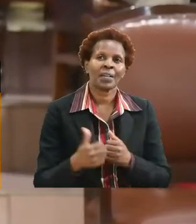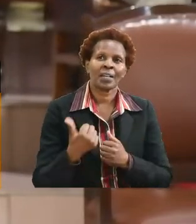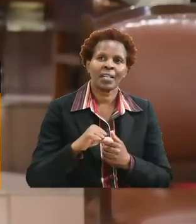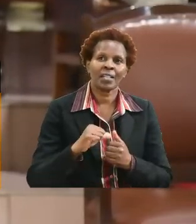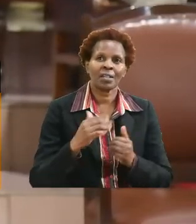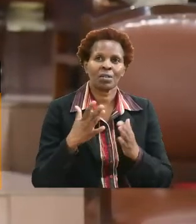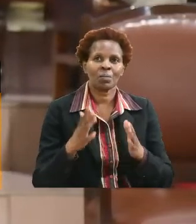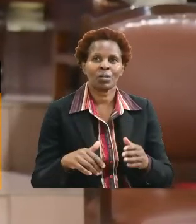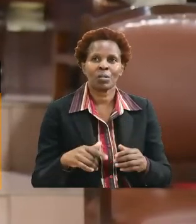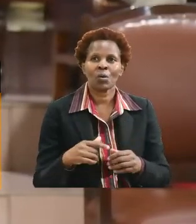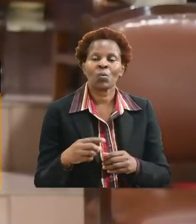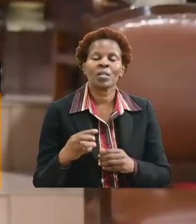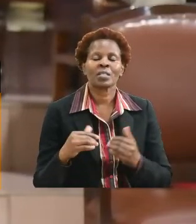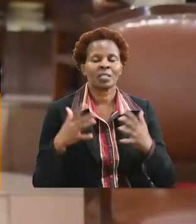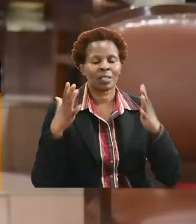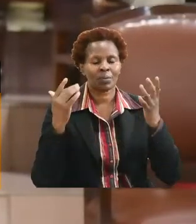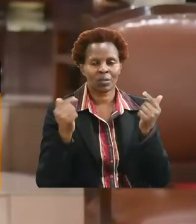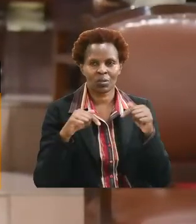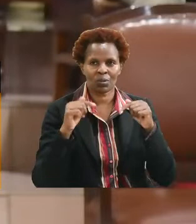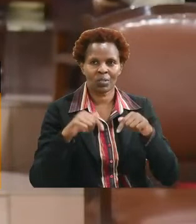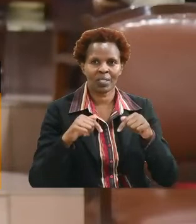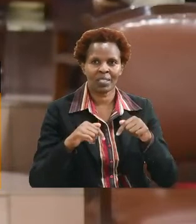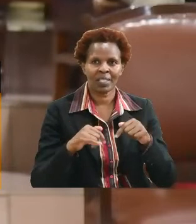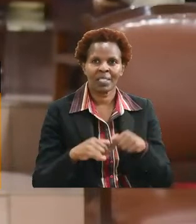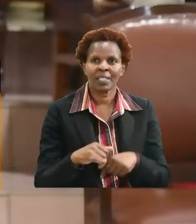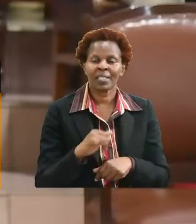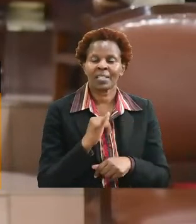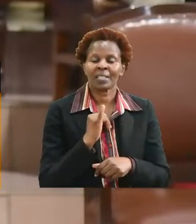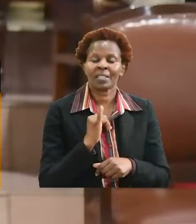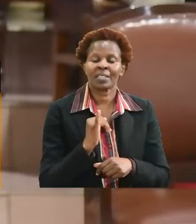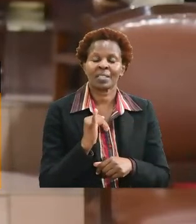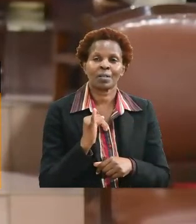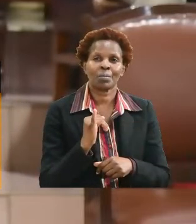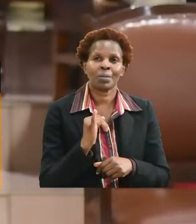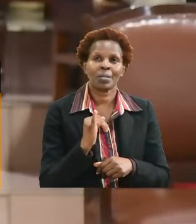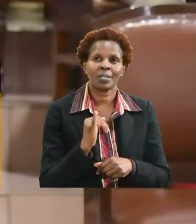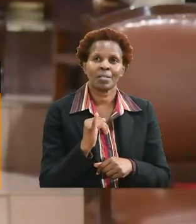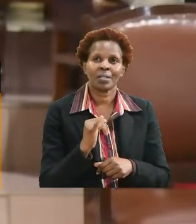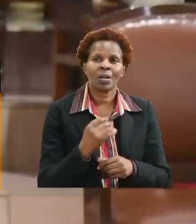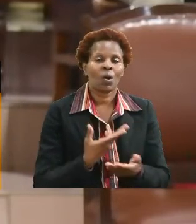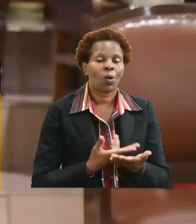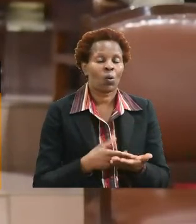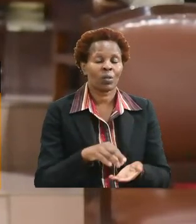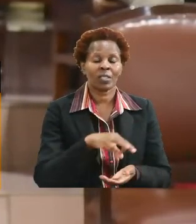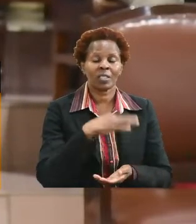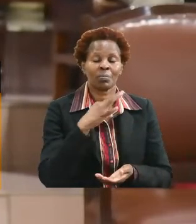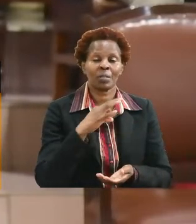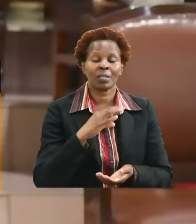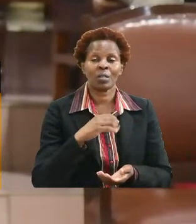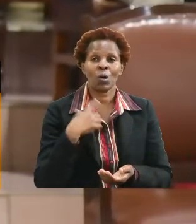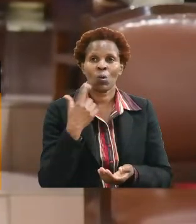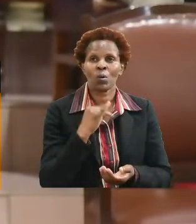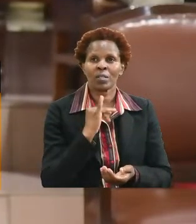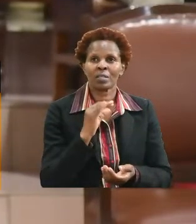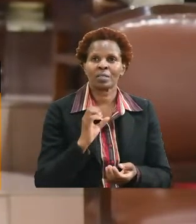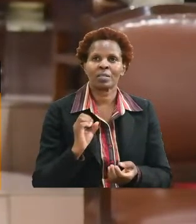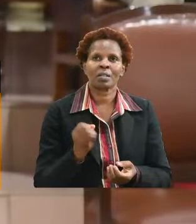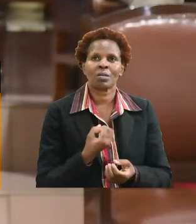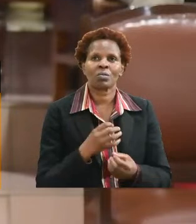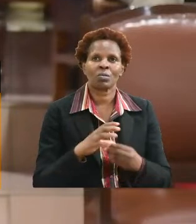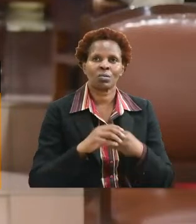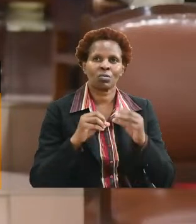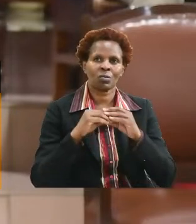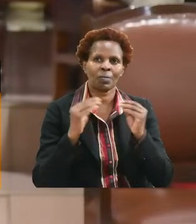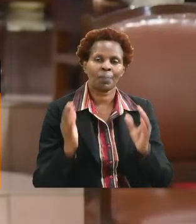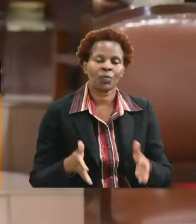can celebrate today as we celebrate motherhood, we can also celebrate the Holy Spirit, our comforter, through whom